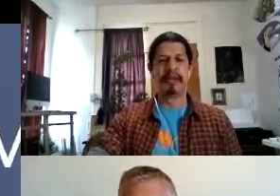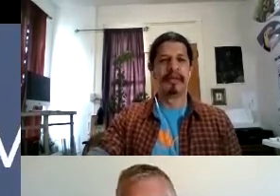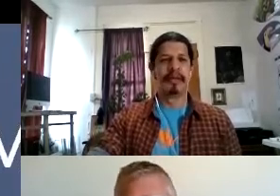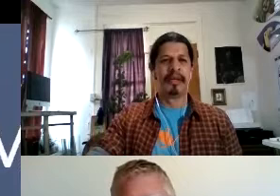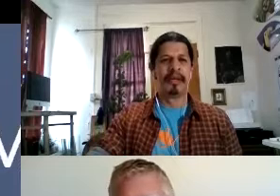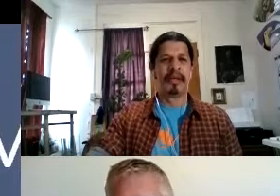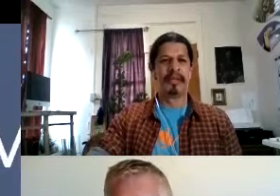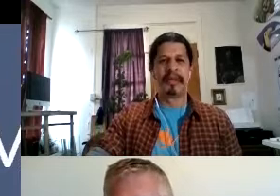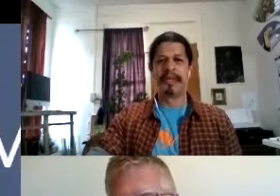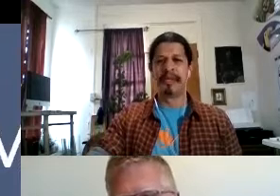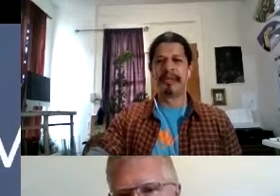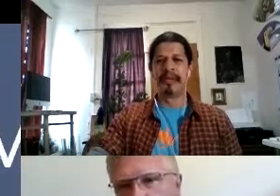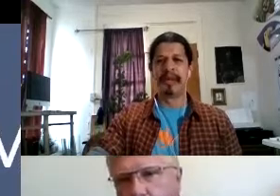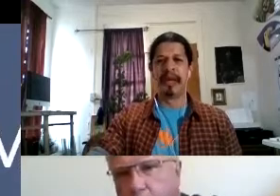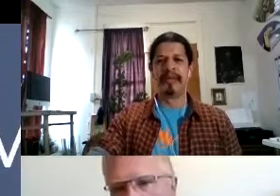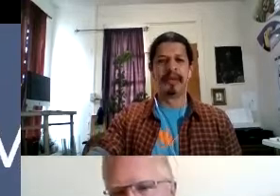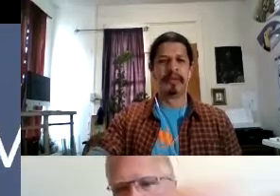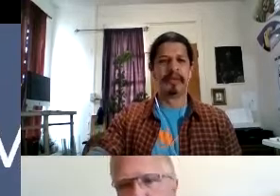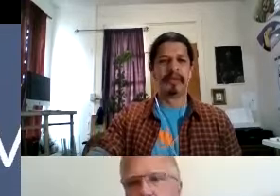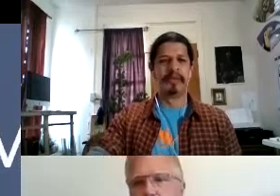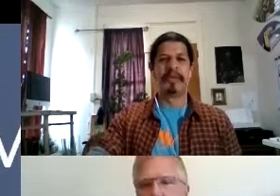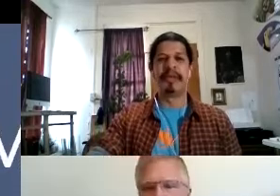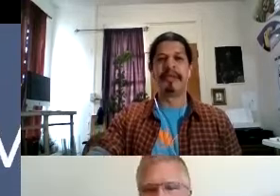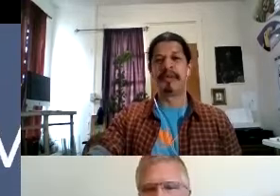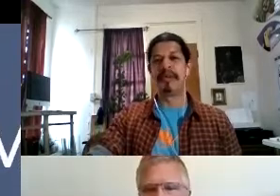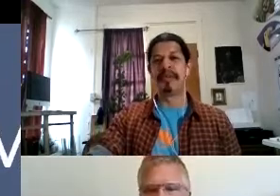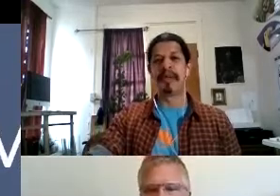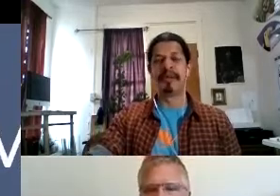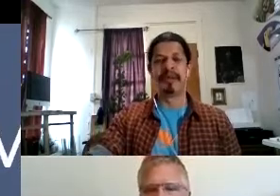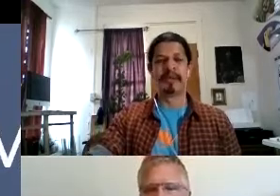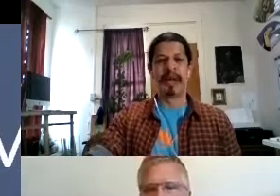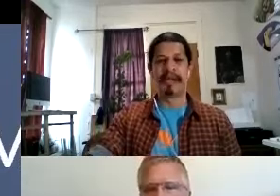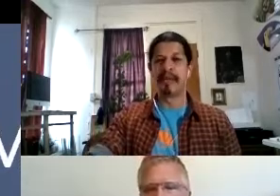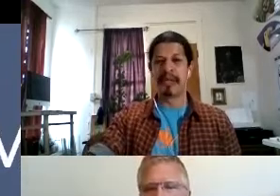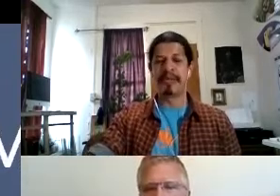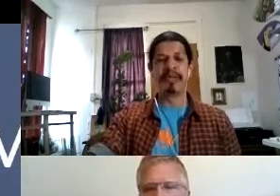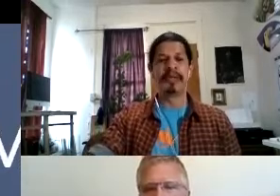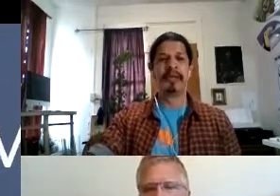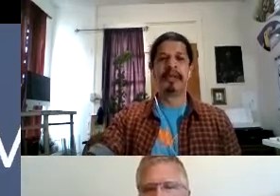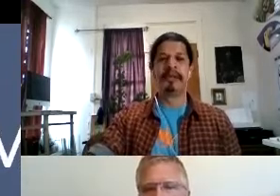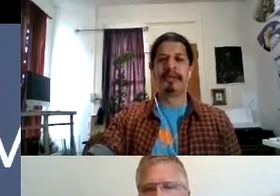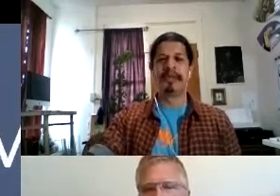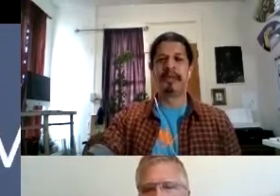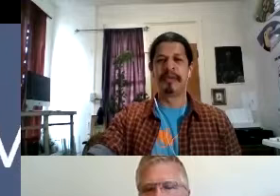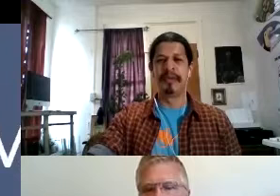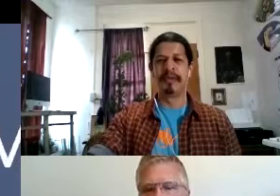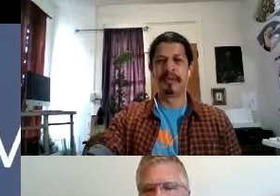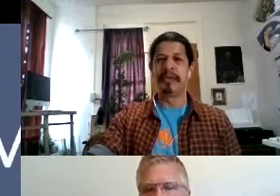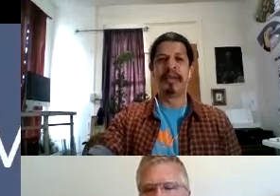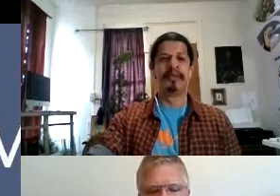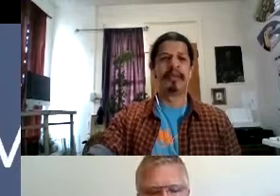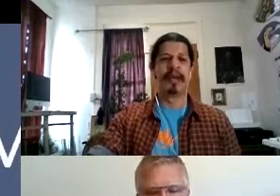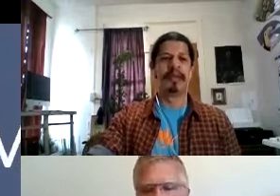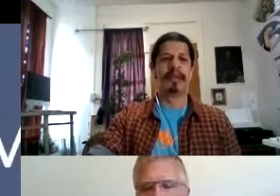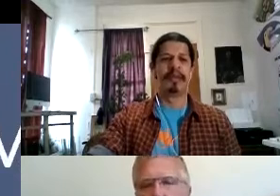meeting takes place. We're gonna give you some time for you to ask questions, and in order for you to